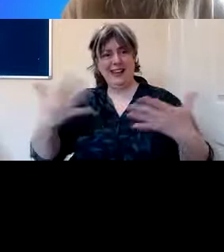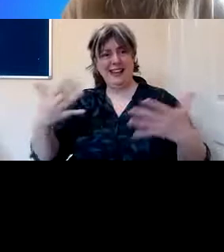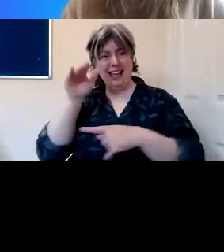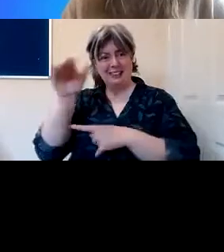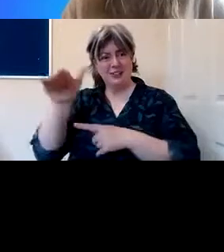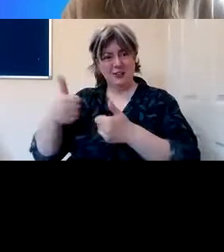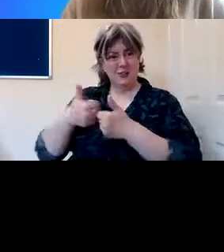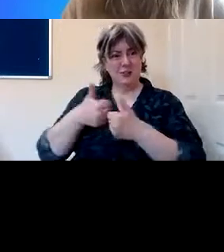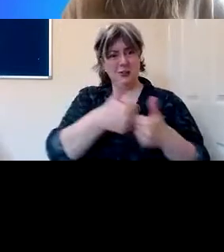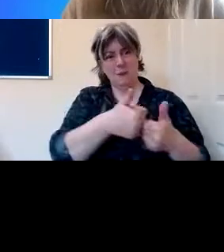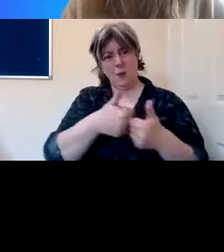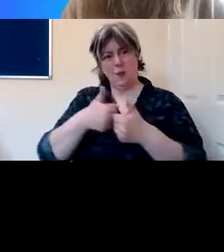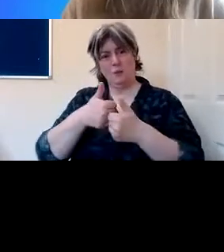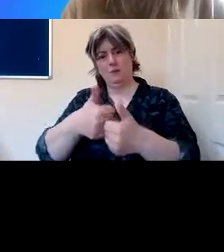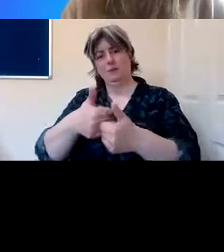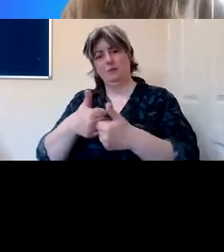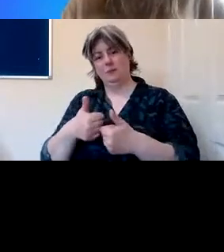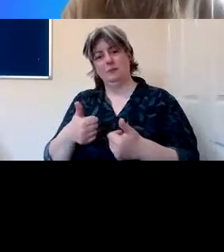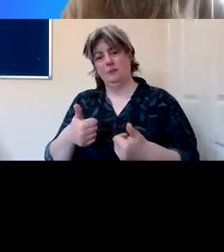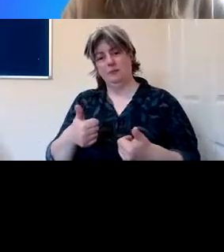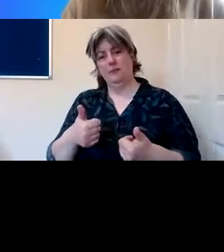external support, challenge,